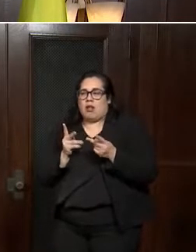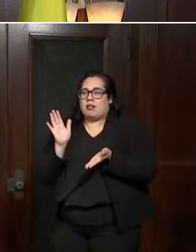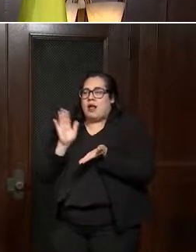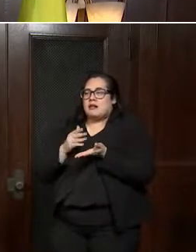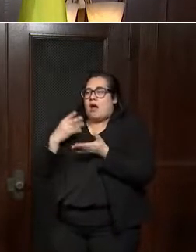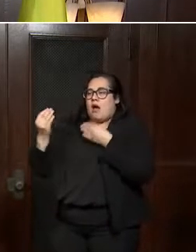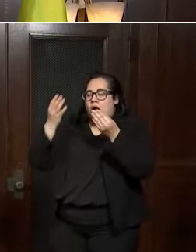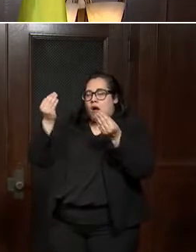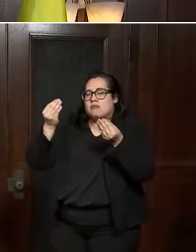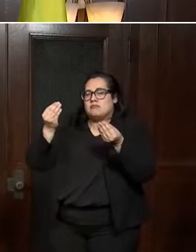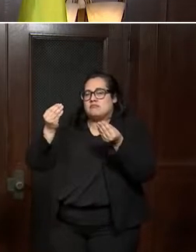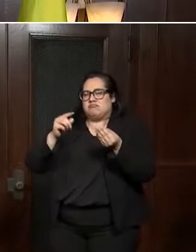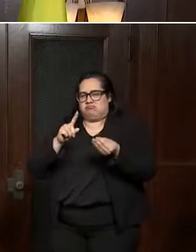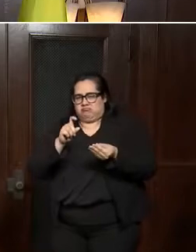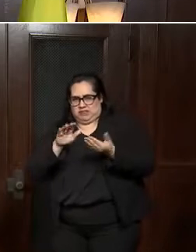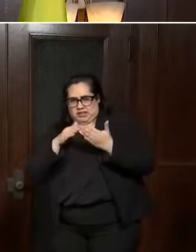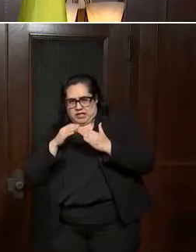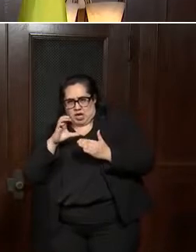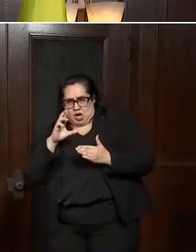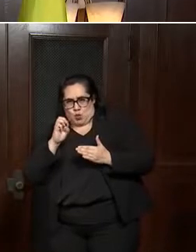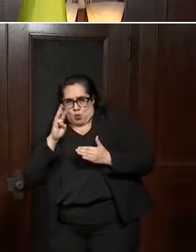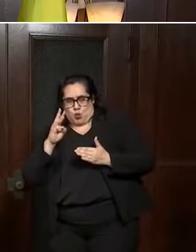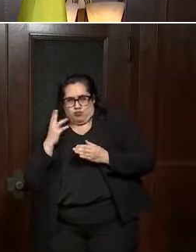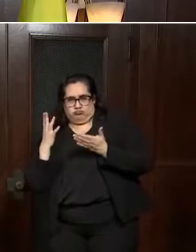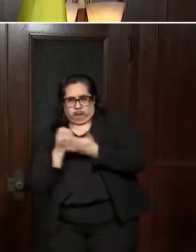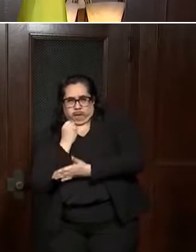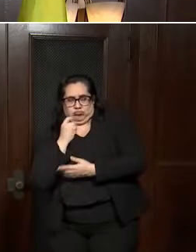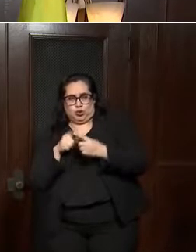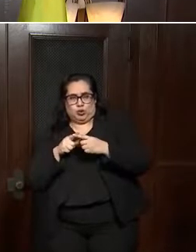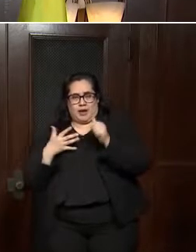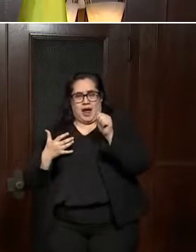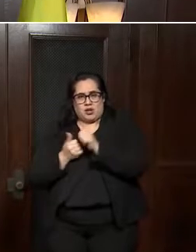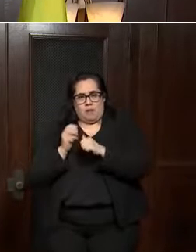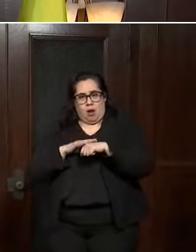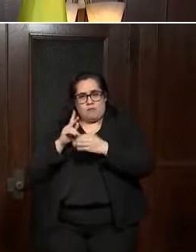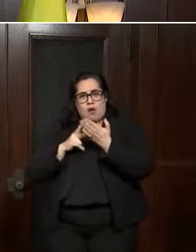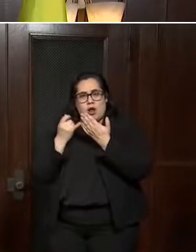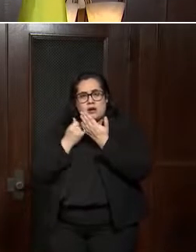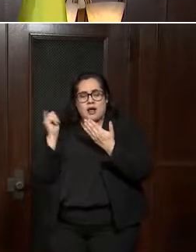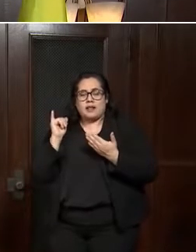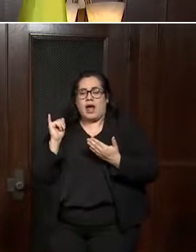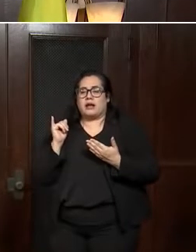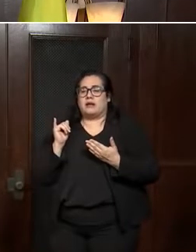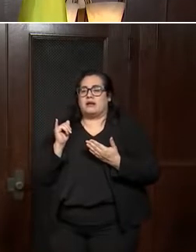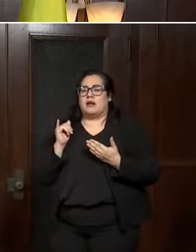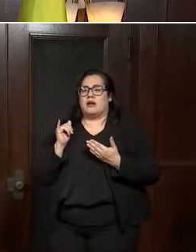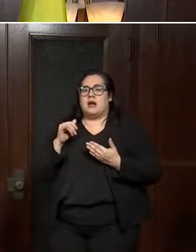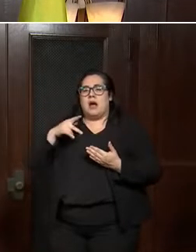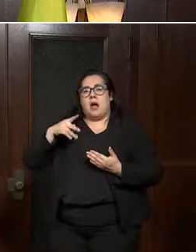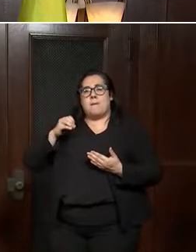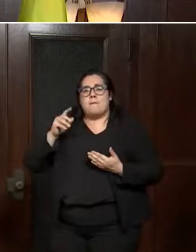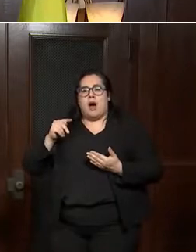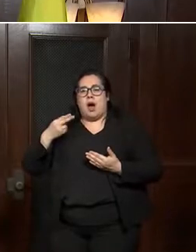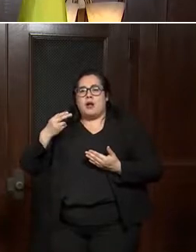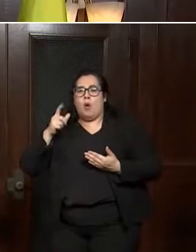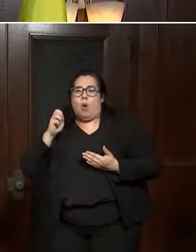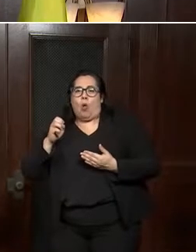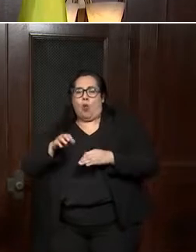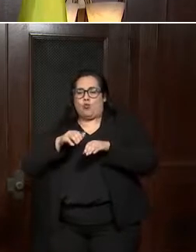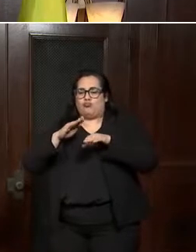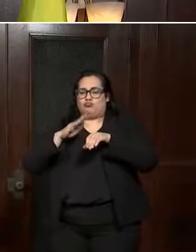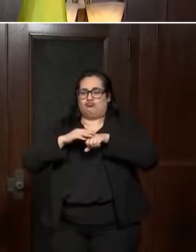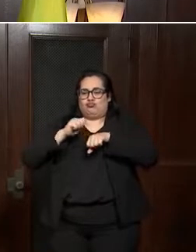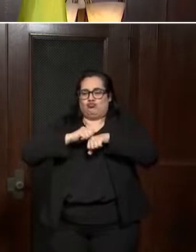and about, are city crews using this opportunity to catch up on projects like potholes and road repairs and things like